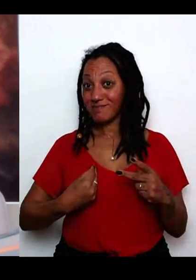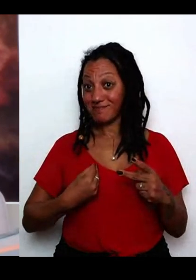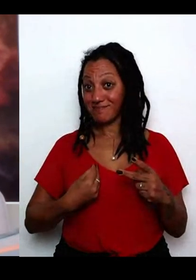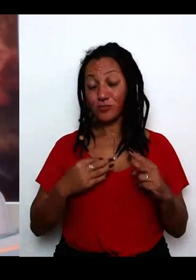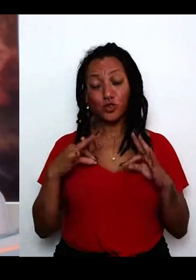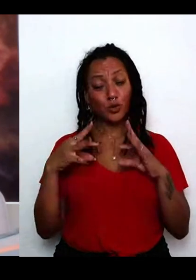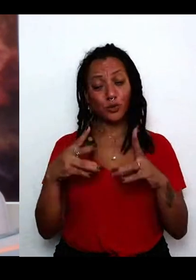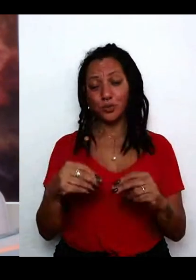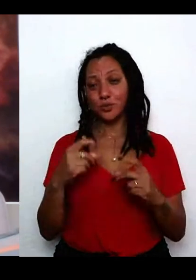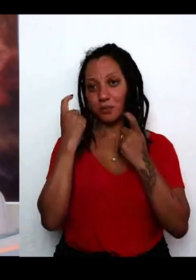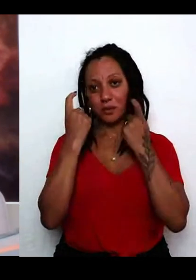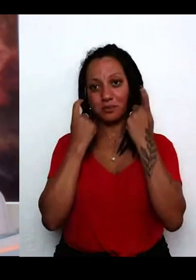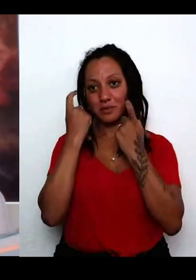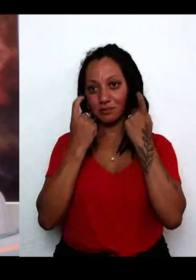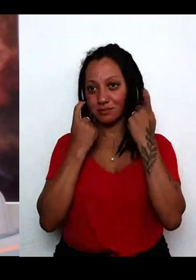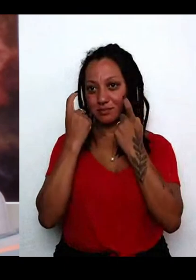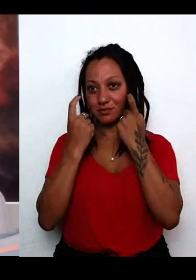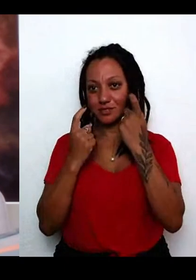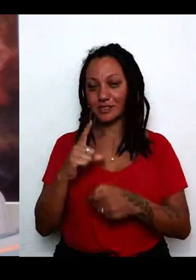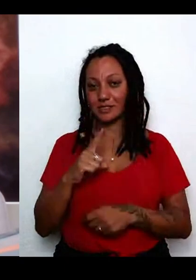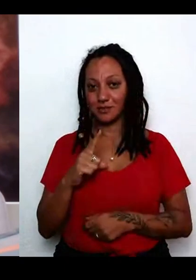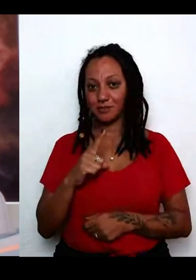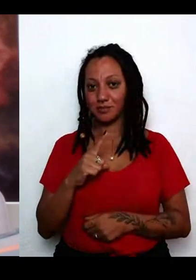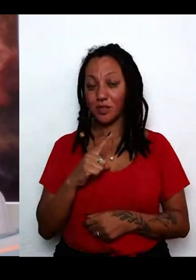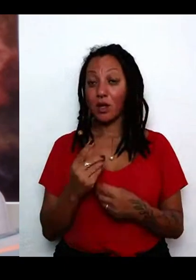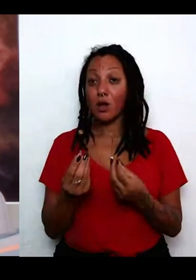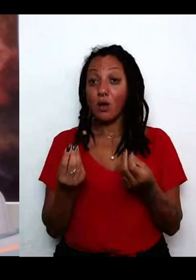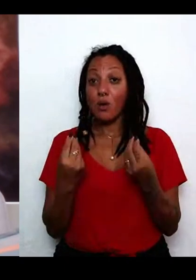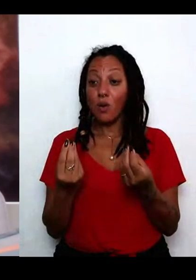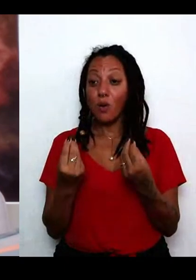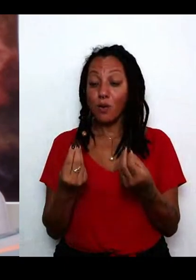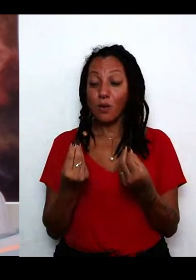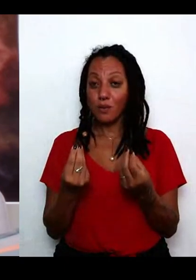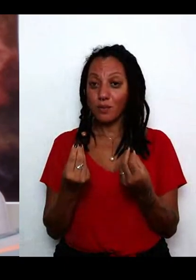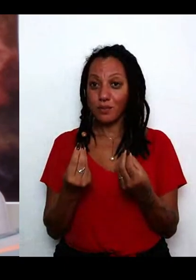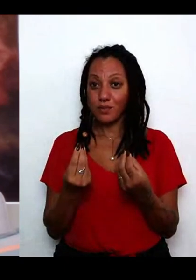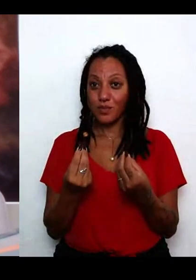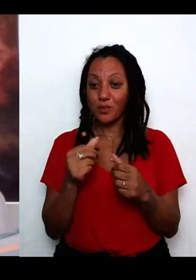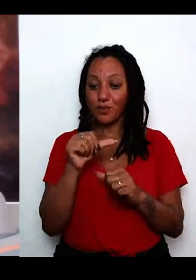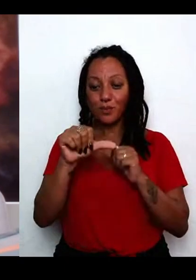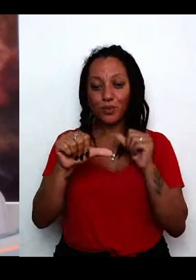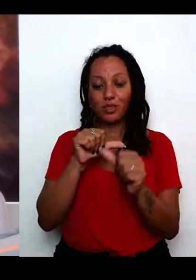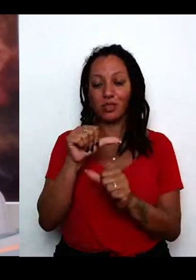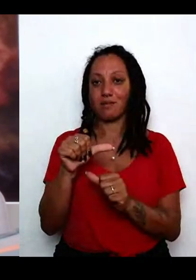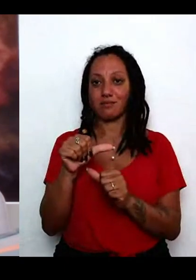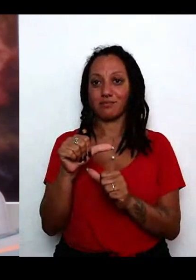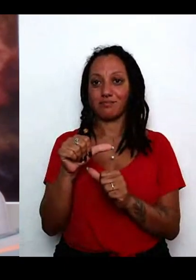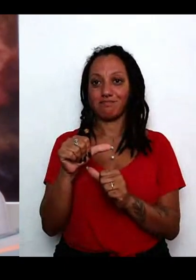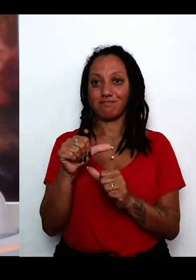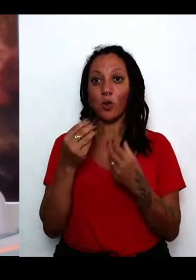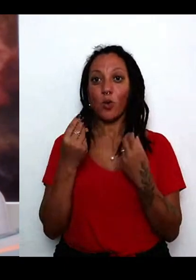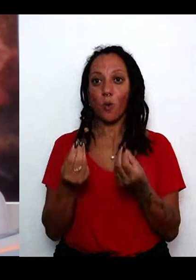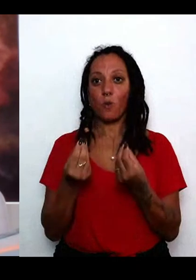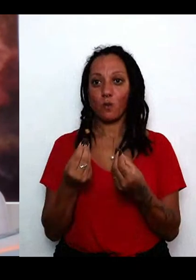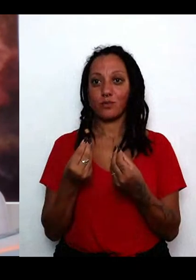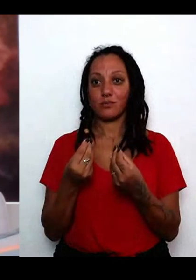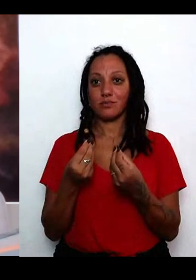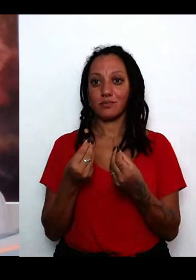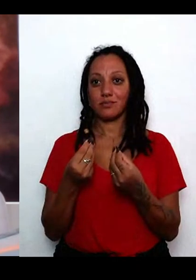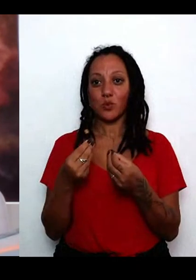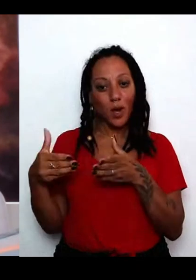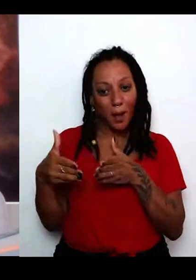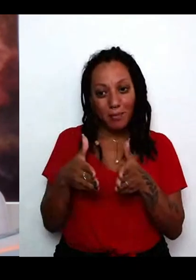are we to change course right anyway for those of you who are